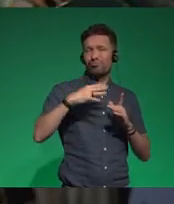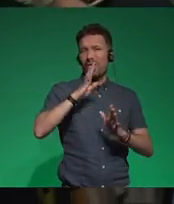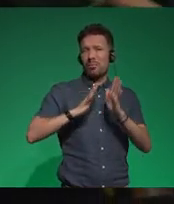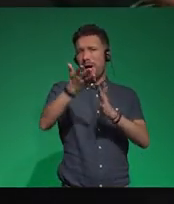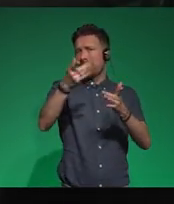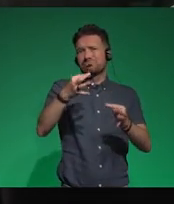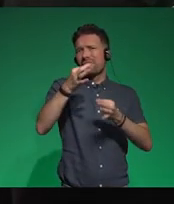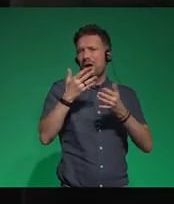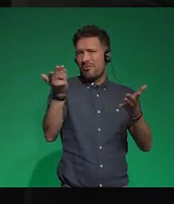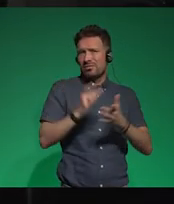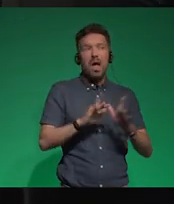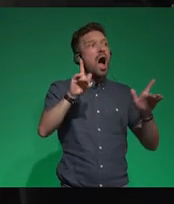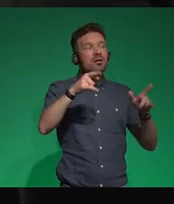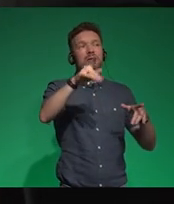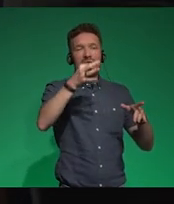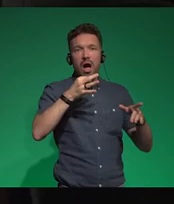There is one.